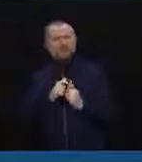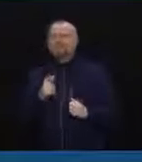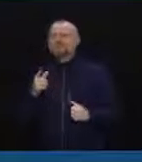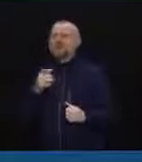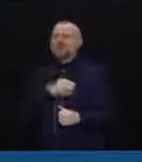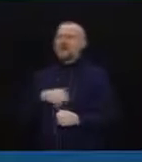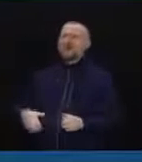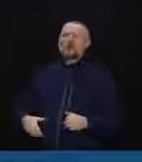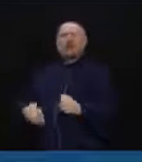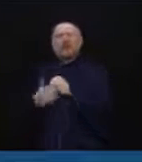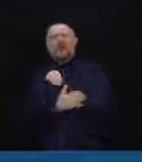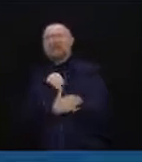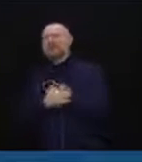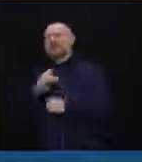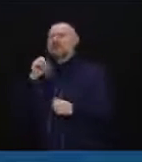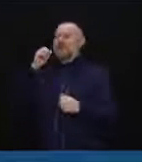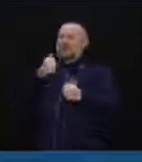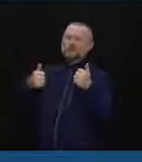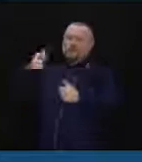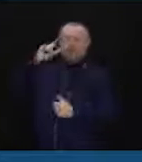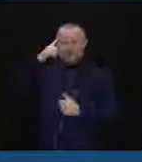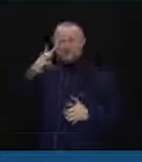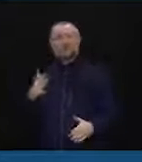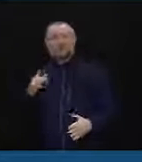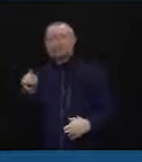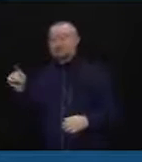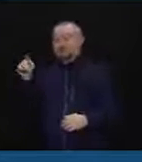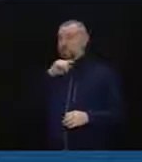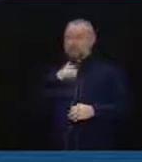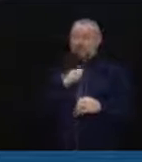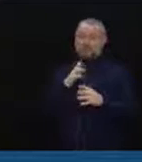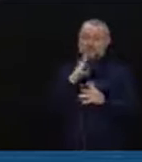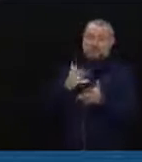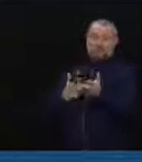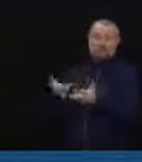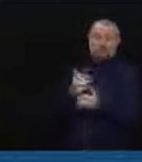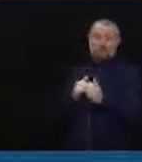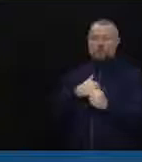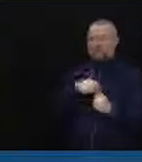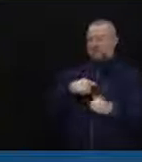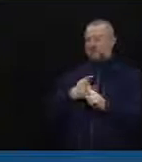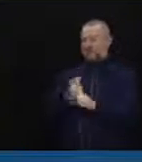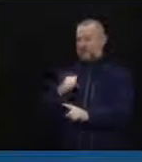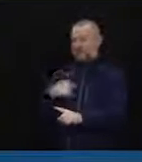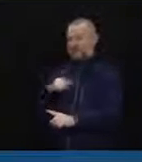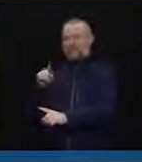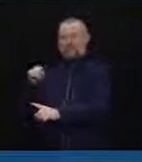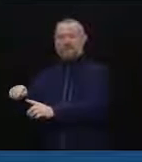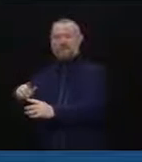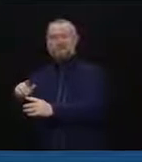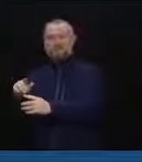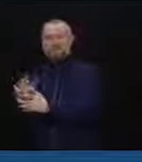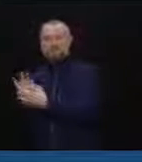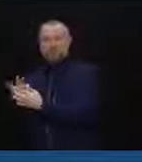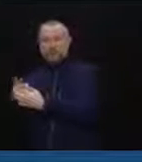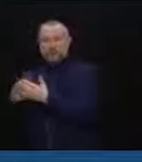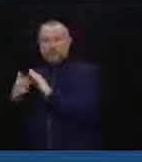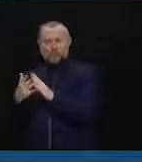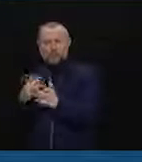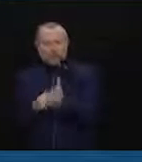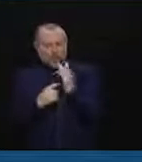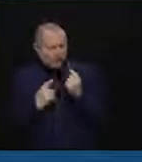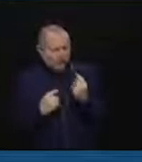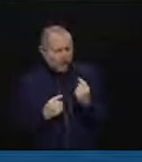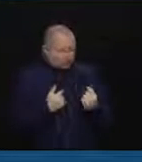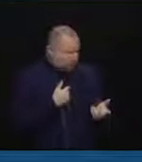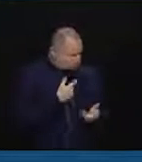governments. I come out of that world. I know that it's important to have the voices of those communities represented, and I want to continue empowering them, and so we're